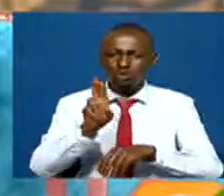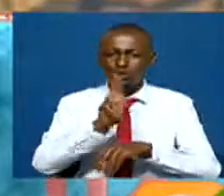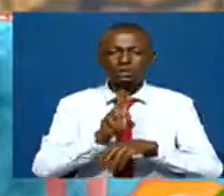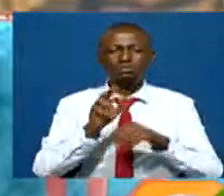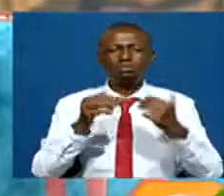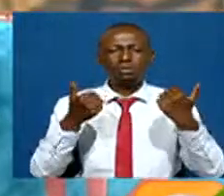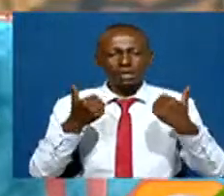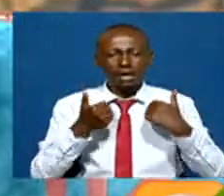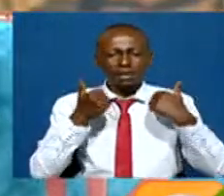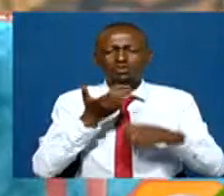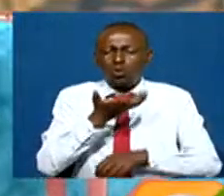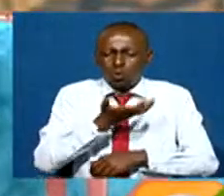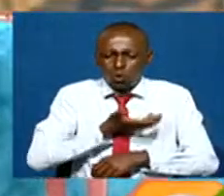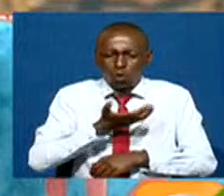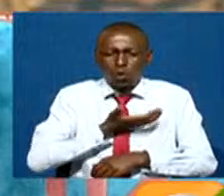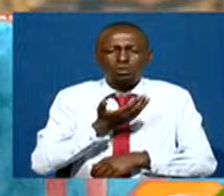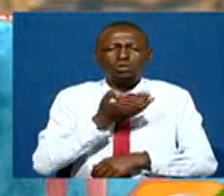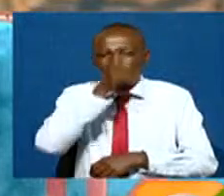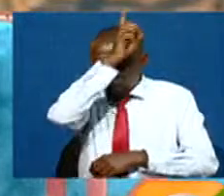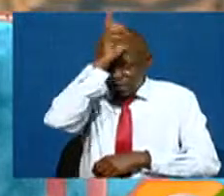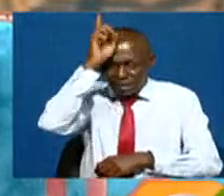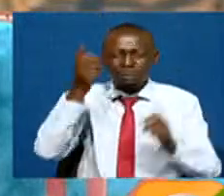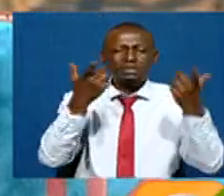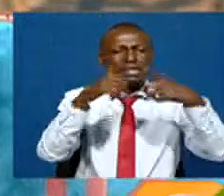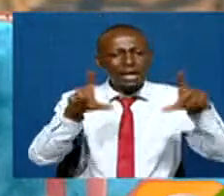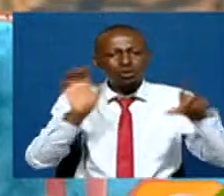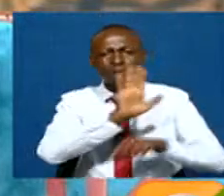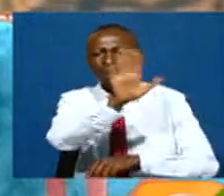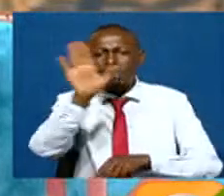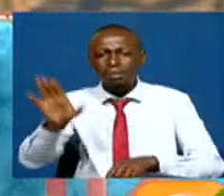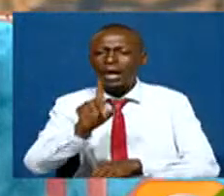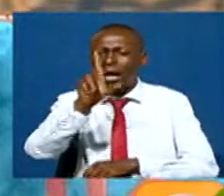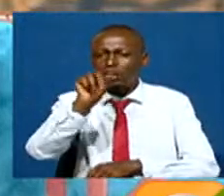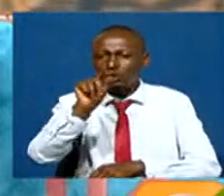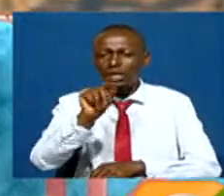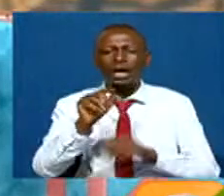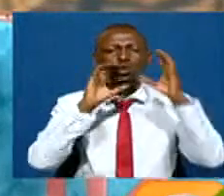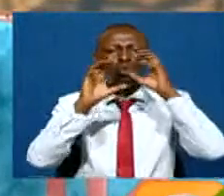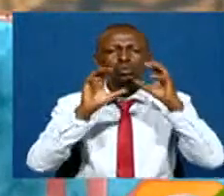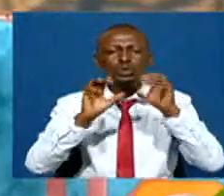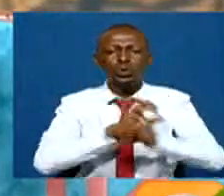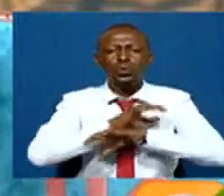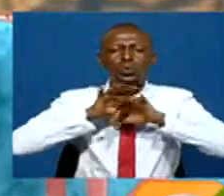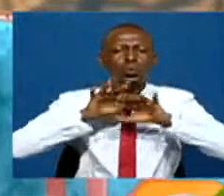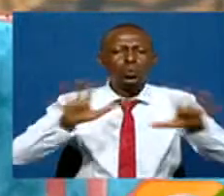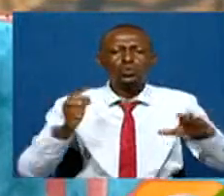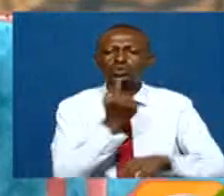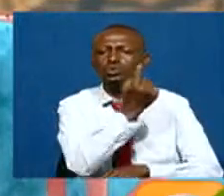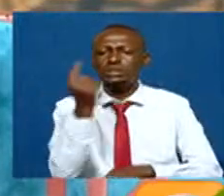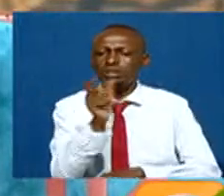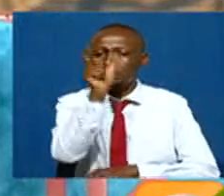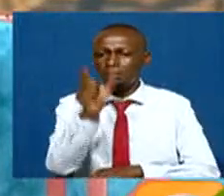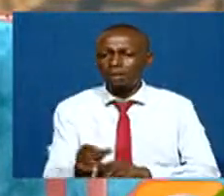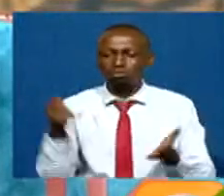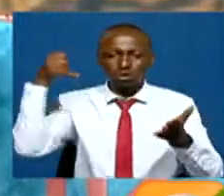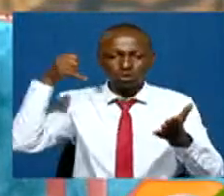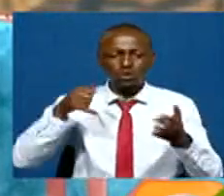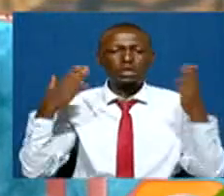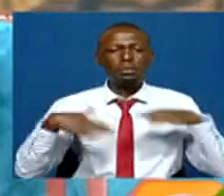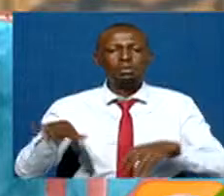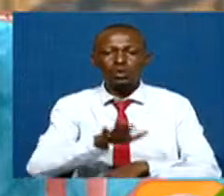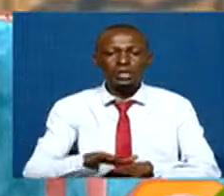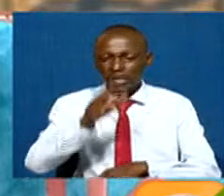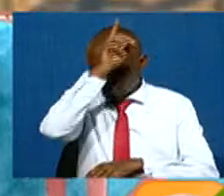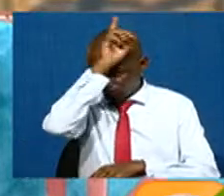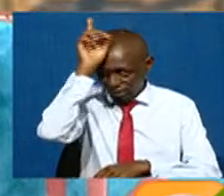Twitter. We are using all channels to ensure this communication is disseminated to each and every person, including the people you've just described. Yes.